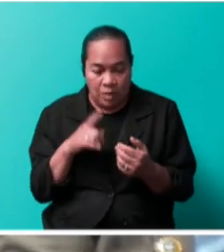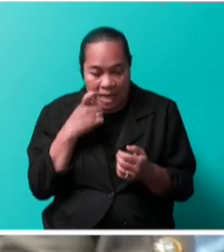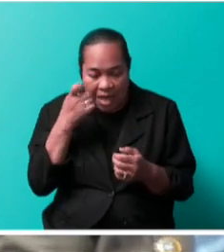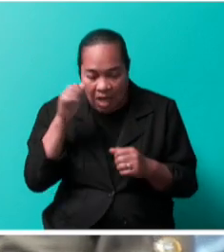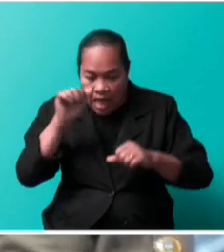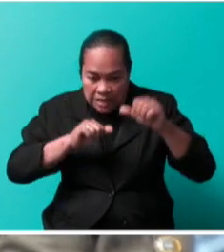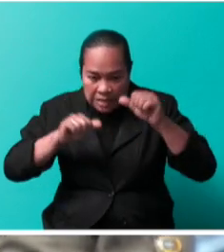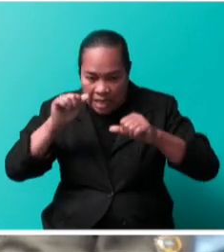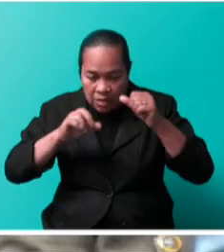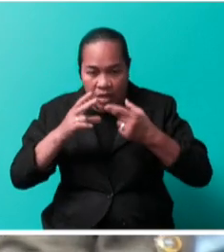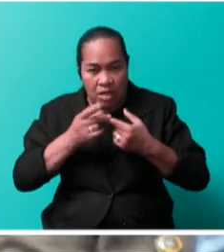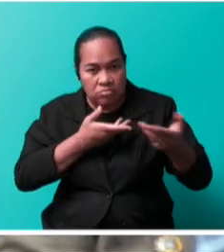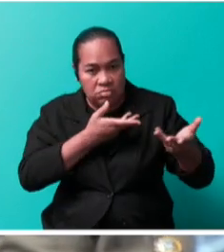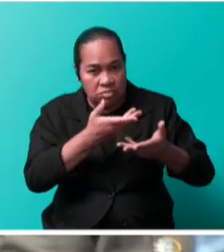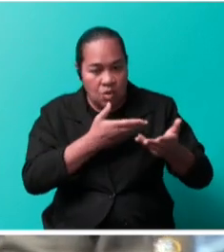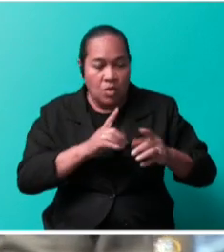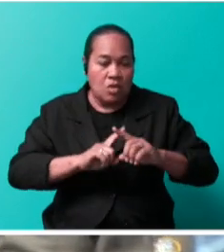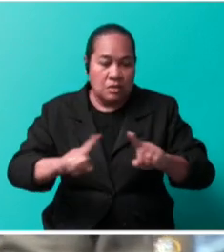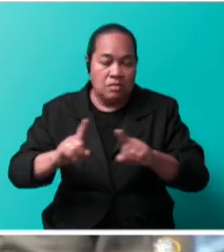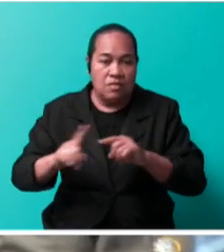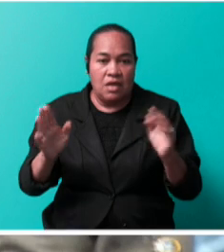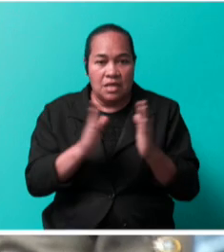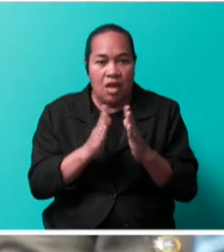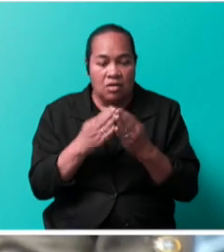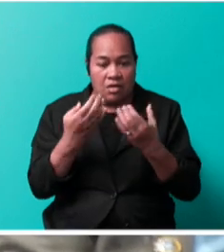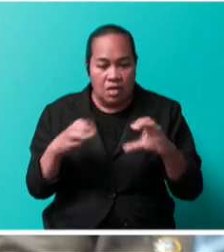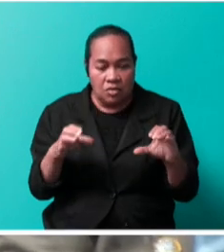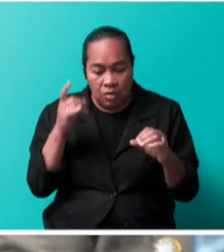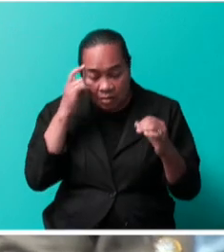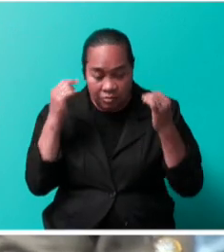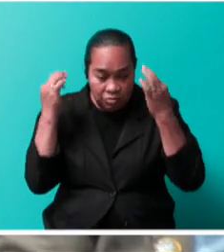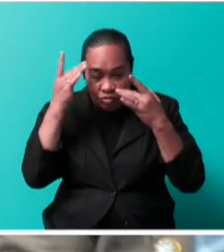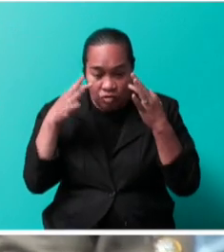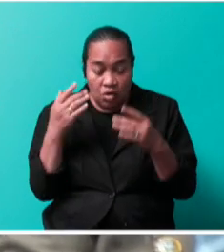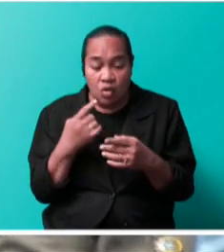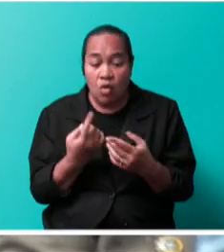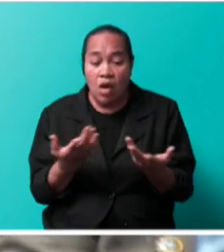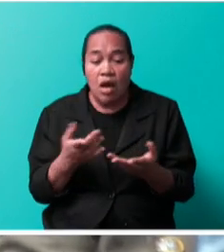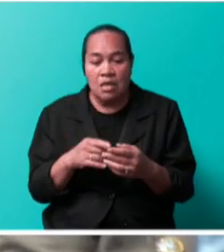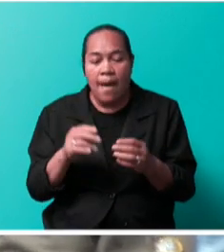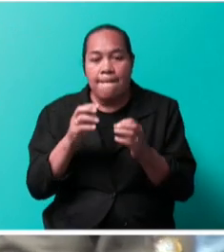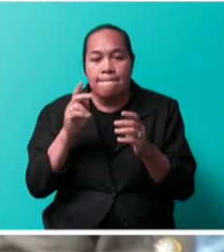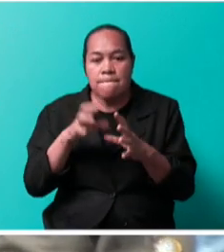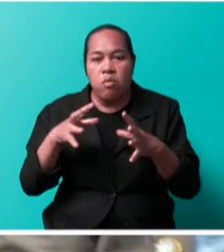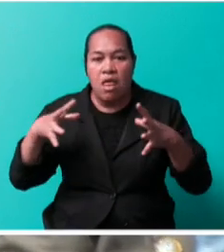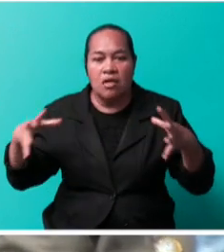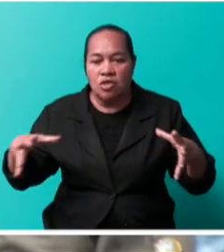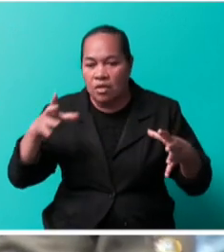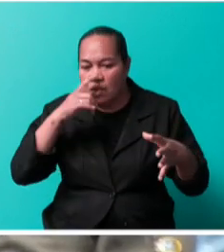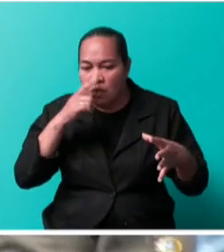in consultation with all municipal councils. Consideration has been given to population size, waste generation